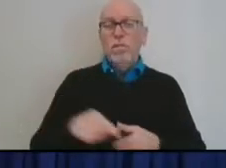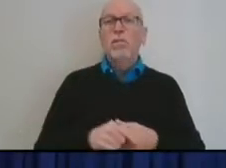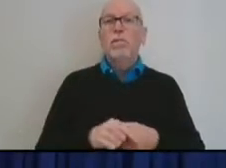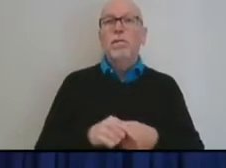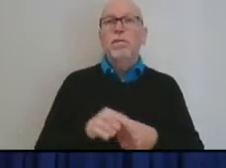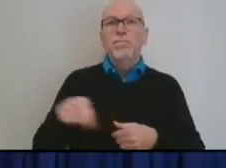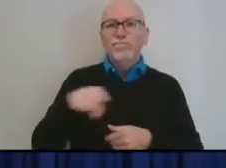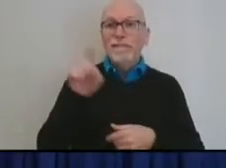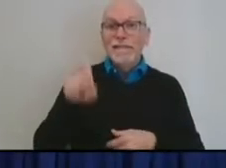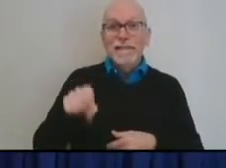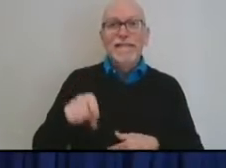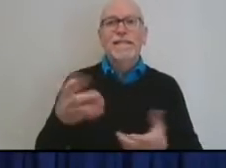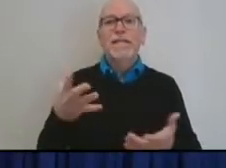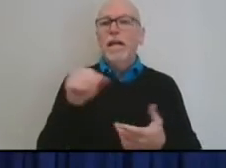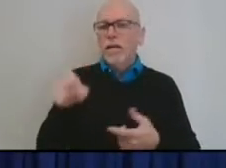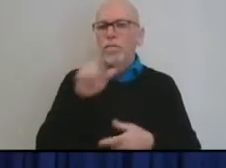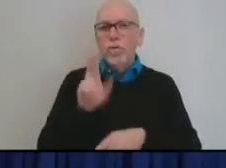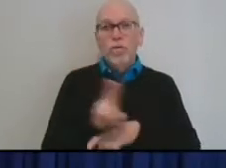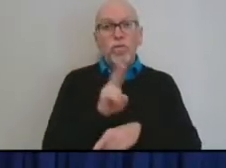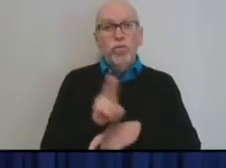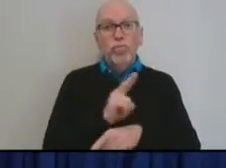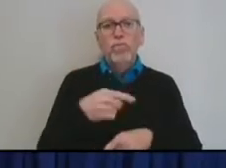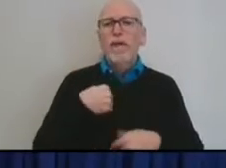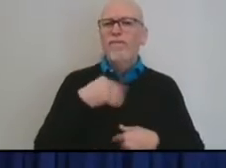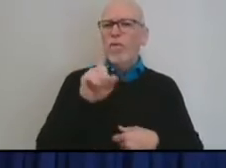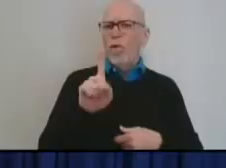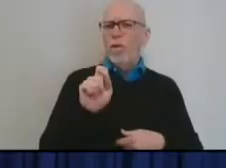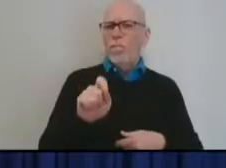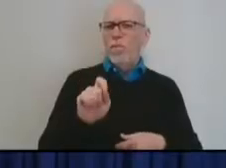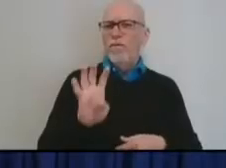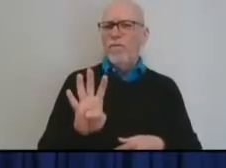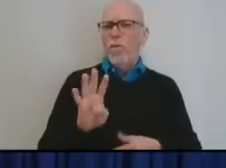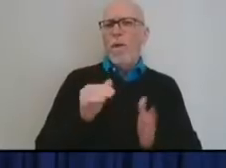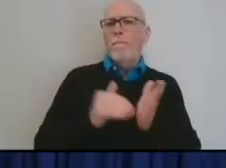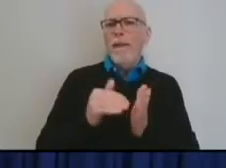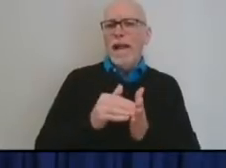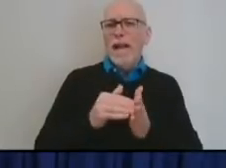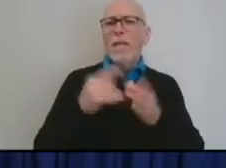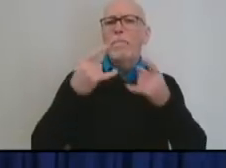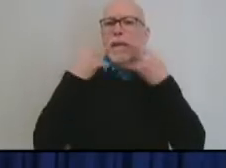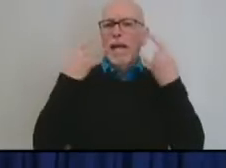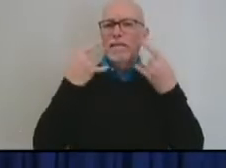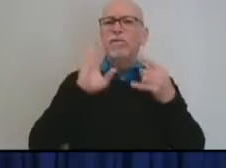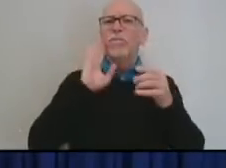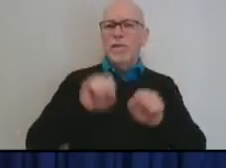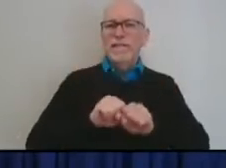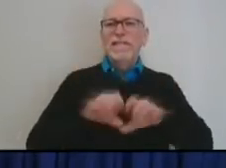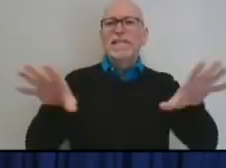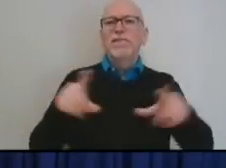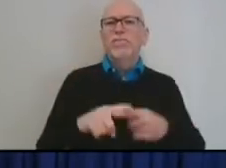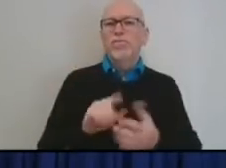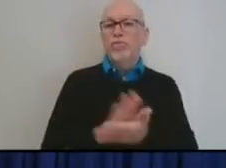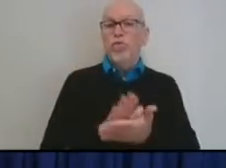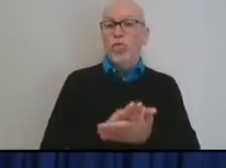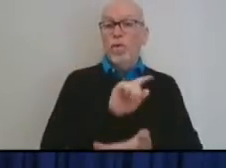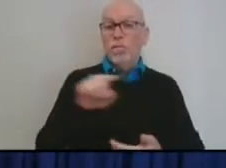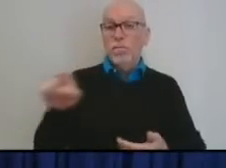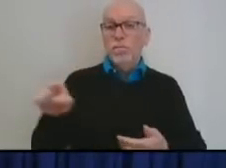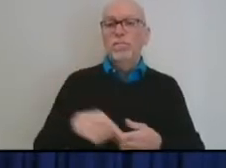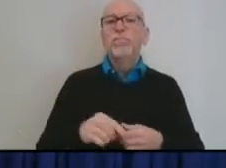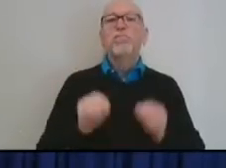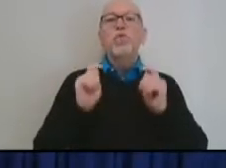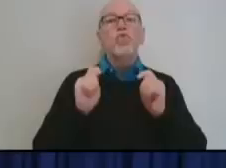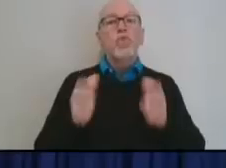but put them to good use. We'll have about 1.4 million masks sent to schools, rapid